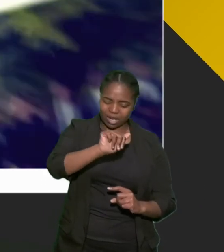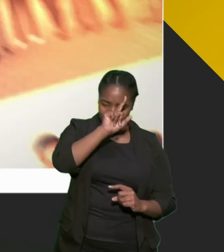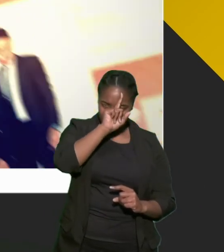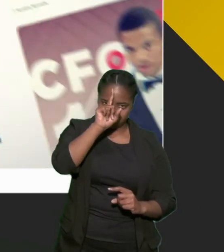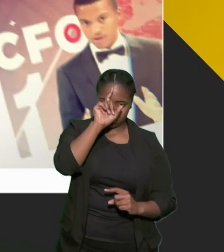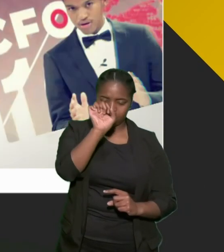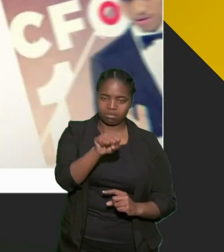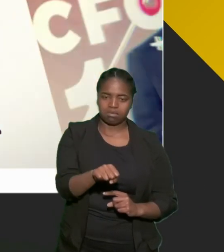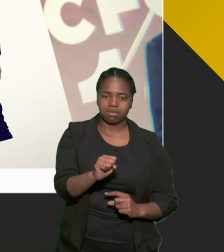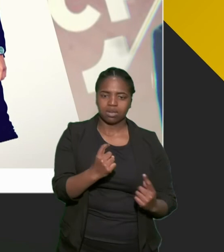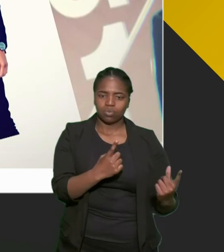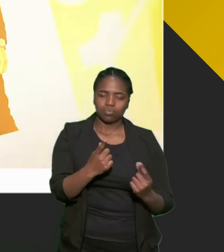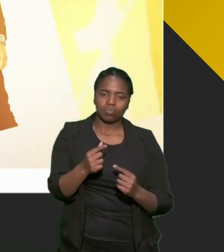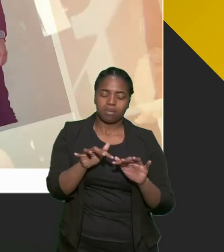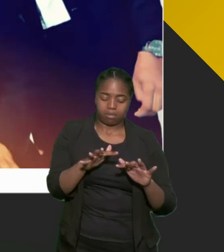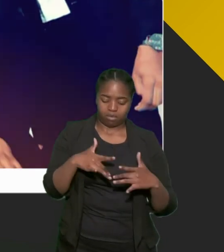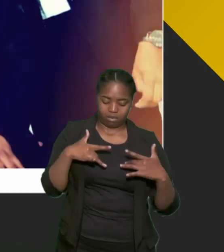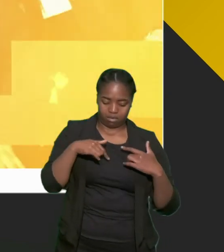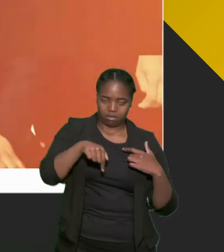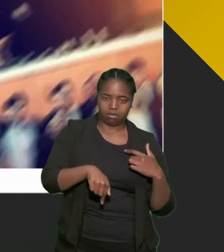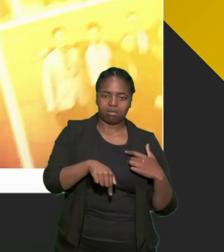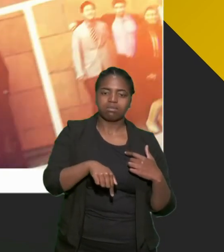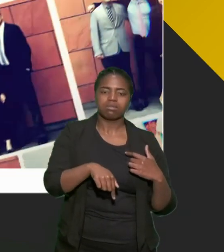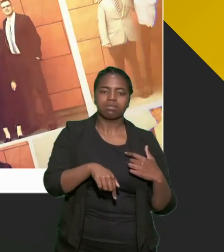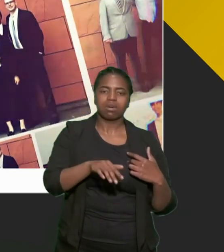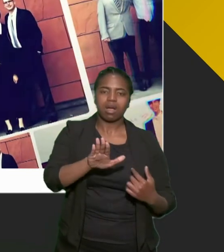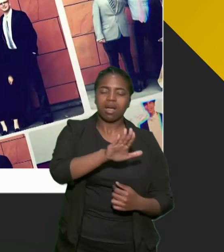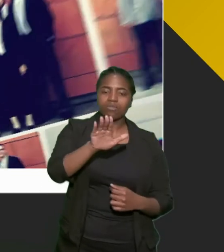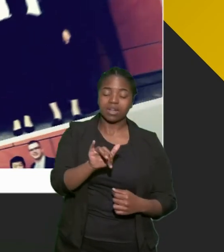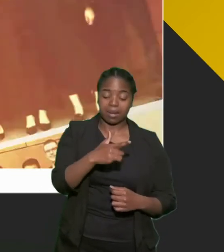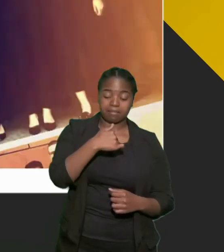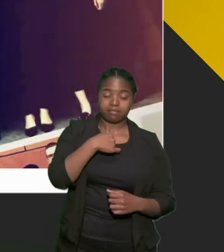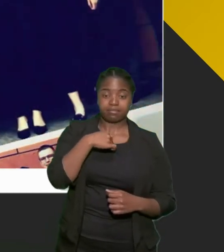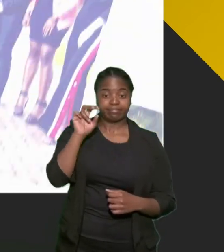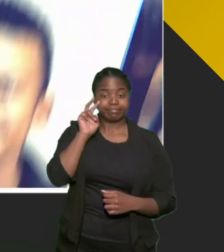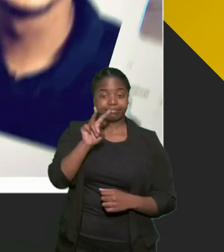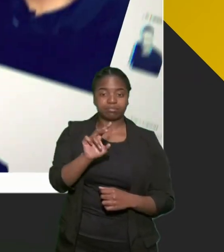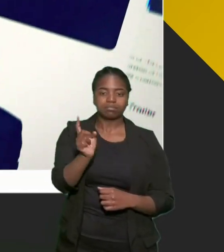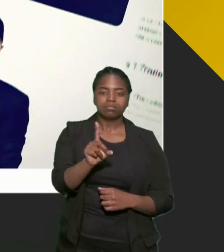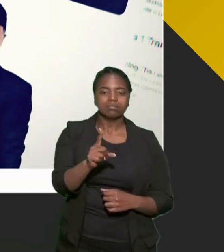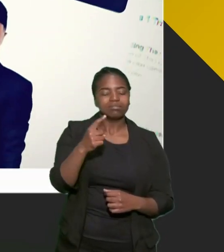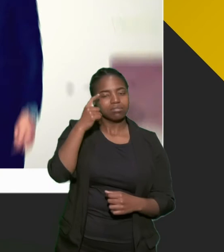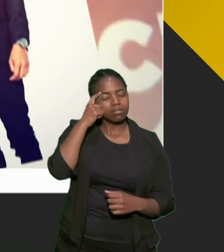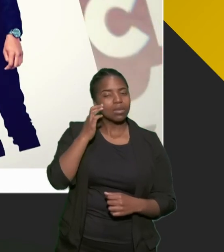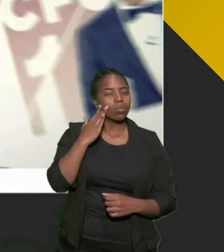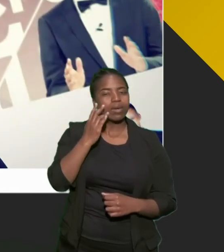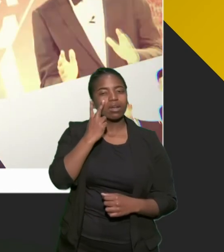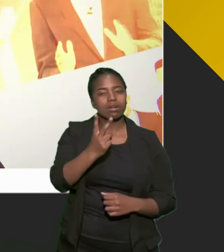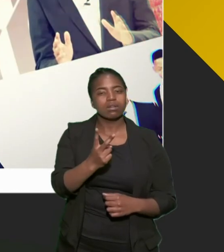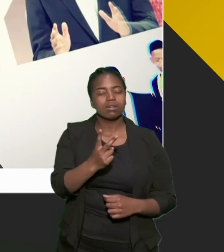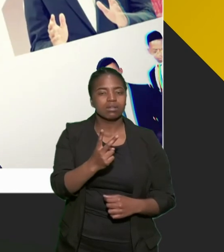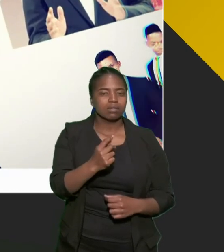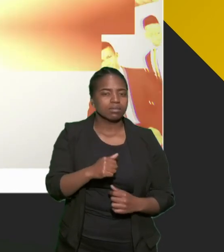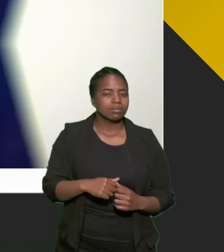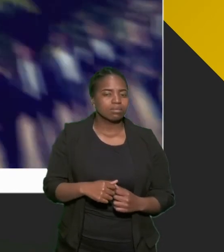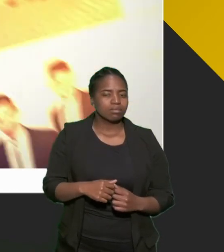young Africans, to really think of a just cause bigger than themselves. So when I, from my perspective, I think when I look at